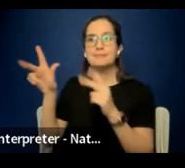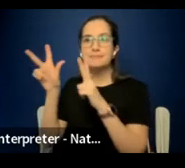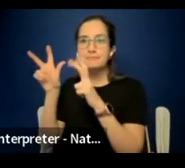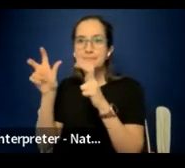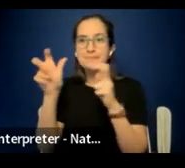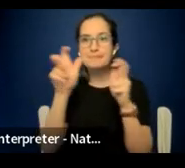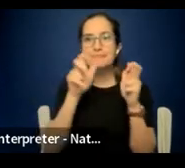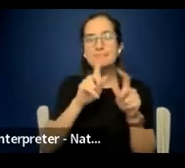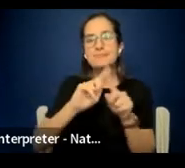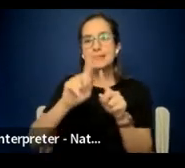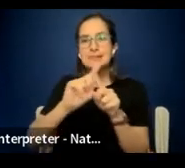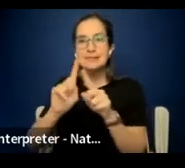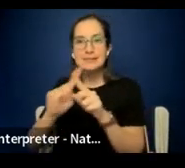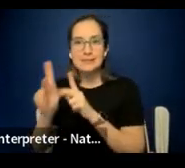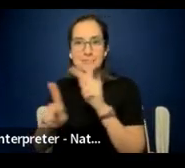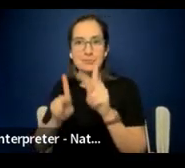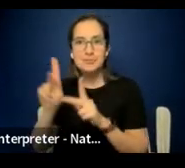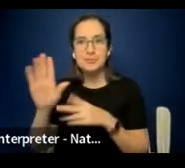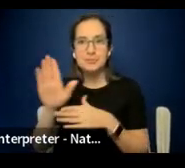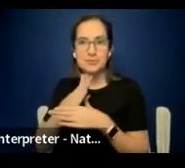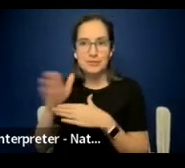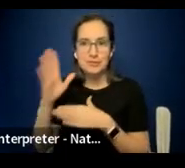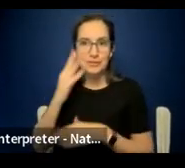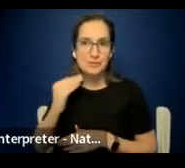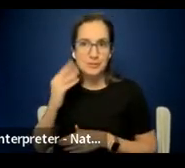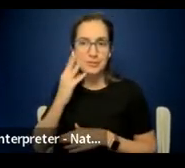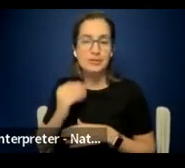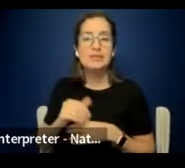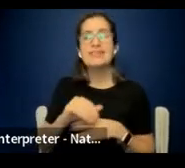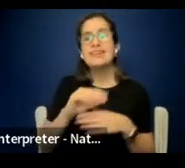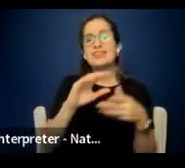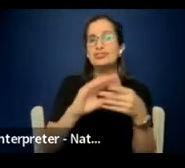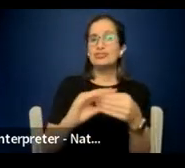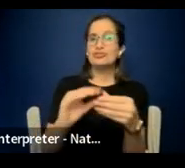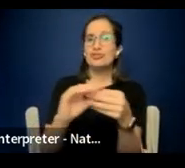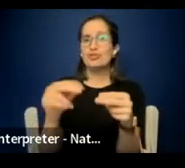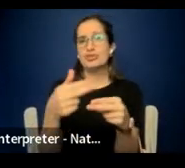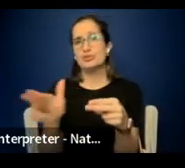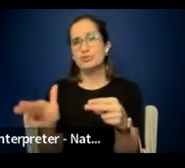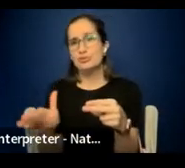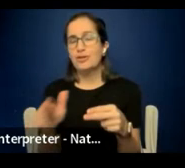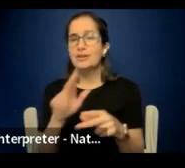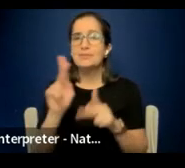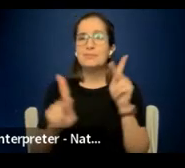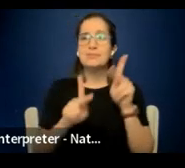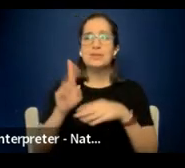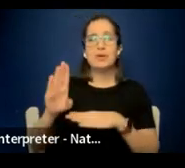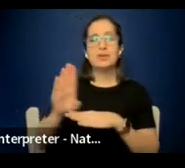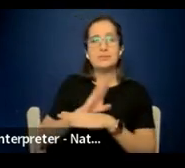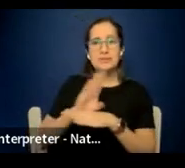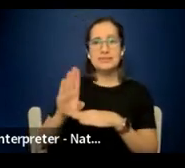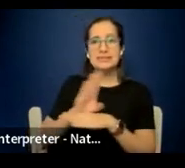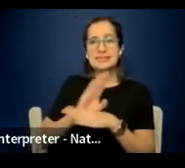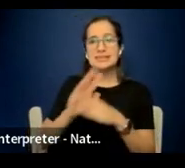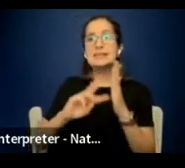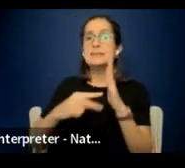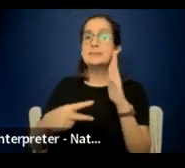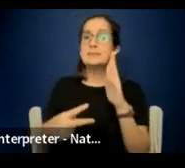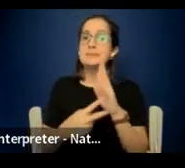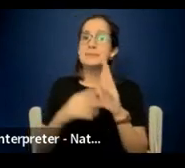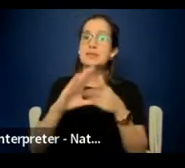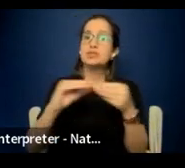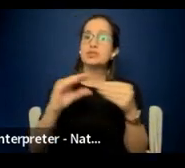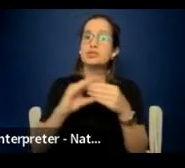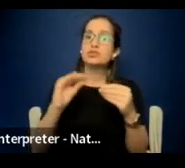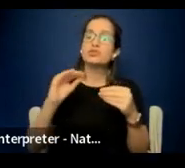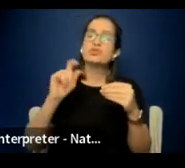teams. Keeping stories short, people are busy, it's hard, you know, front load those stories with lots of key details so people can just,